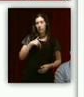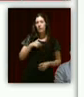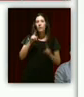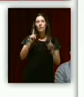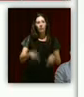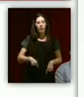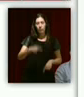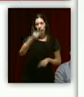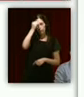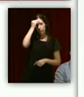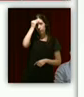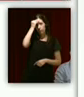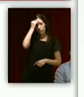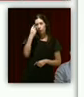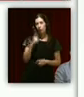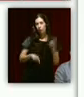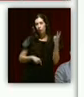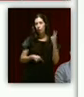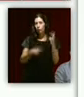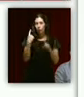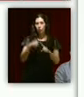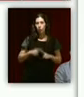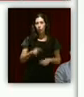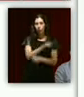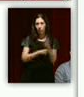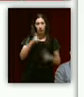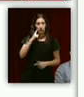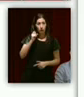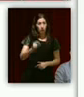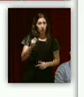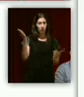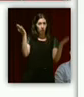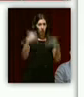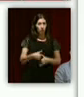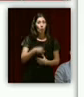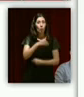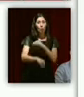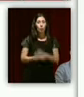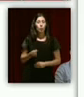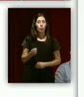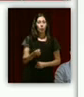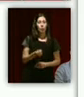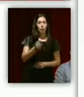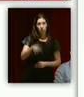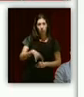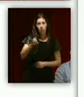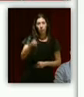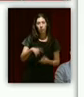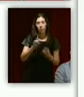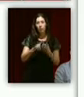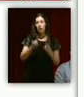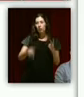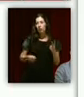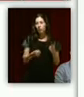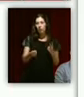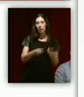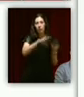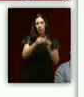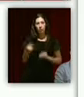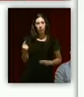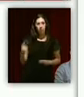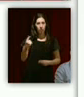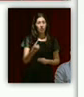It has to be as generic as possible. Two elements have been introduced. The browsing joystick